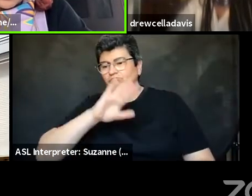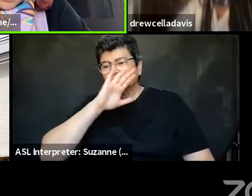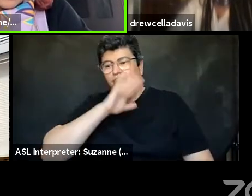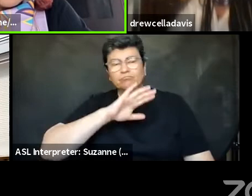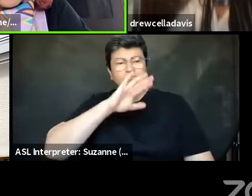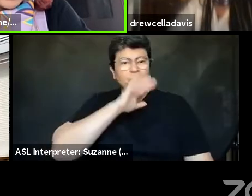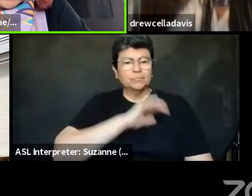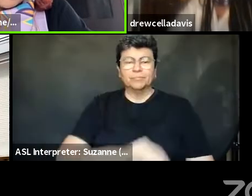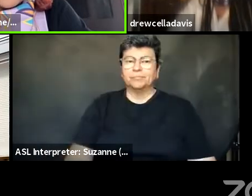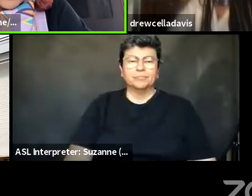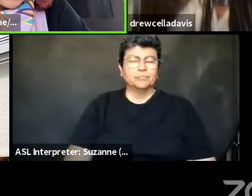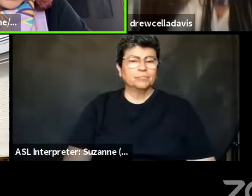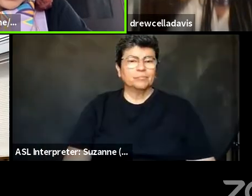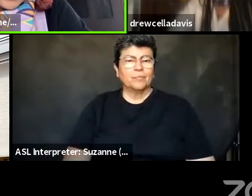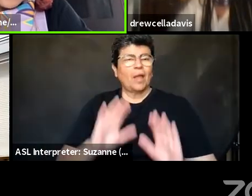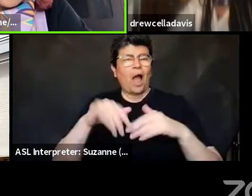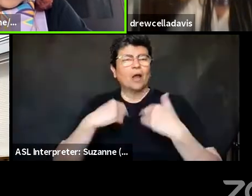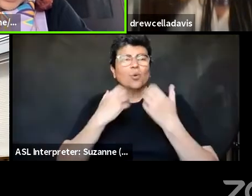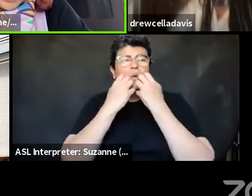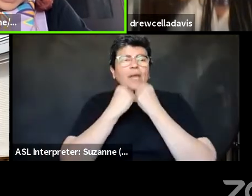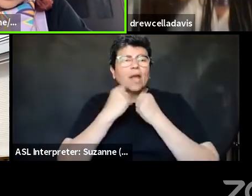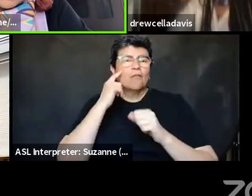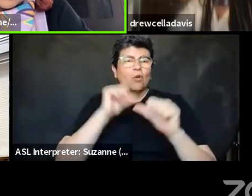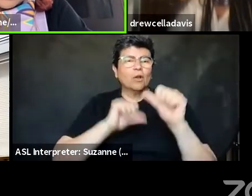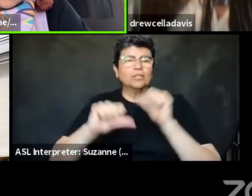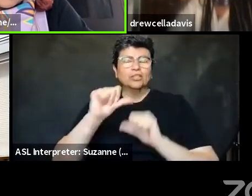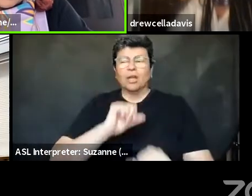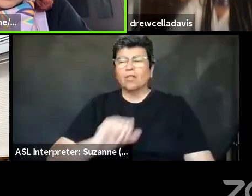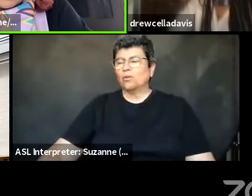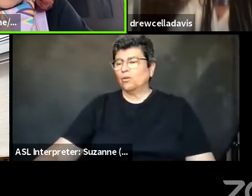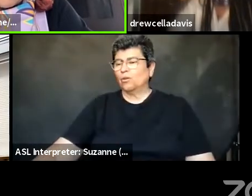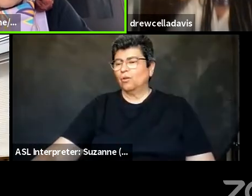about how do we care for each other, right? And